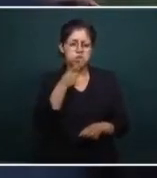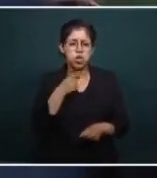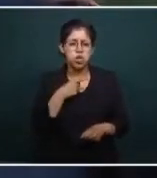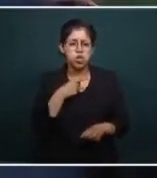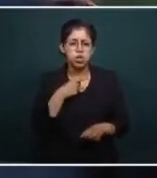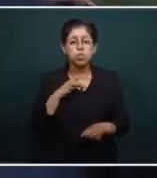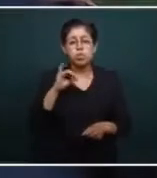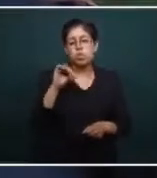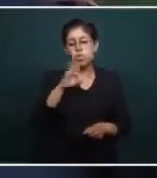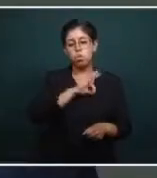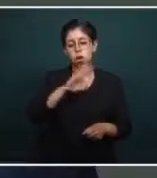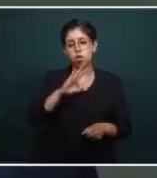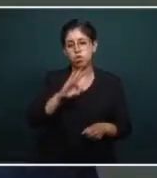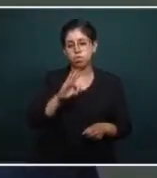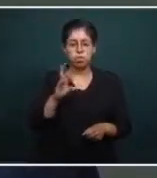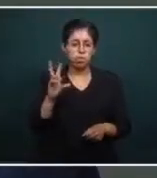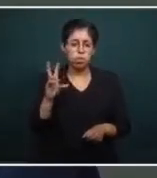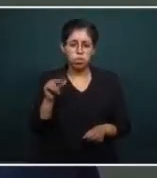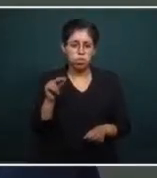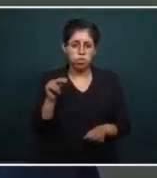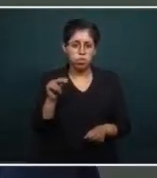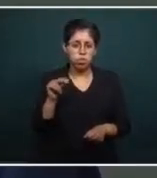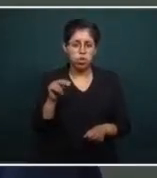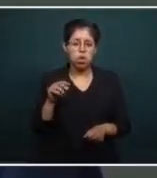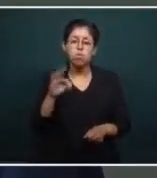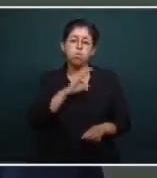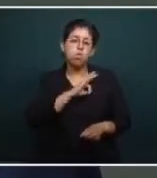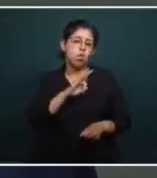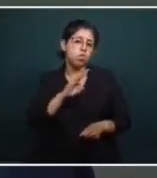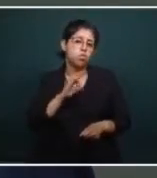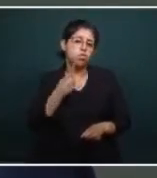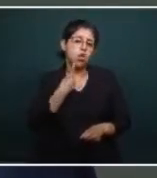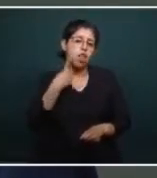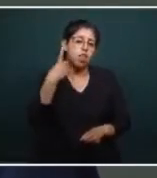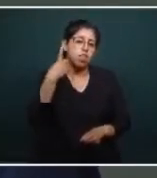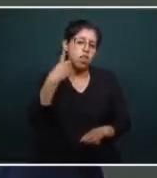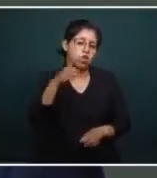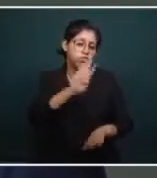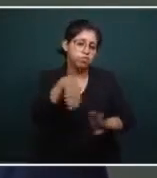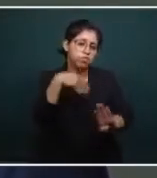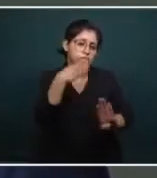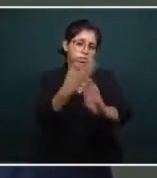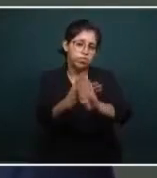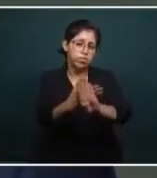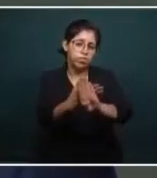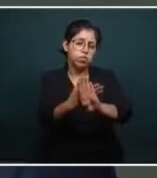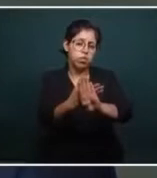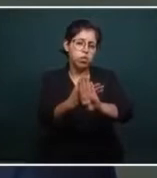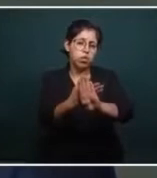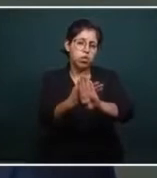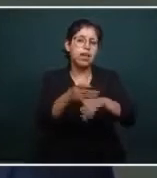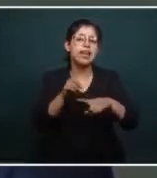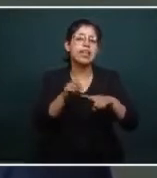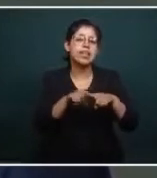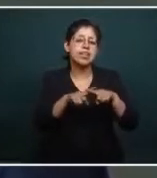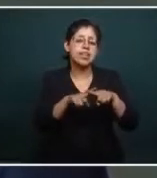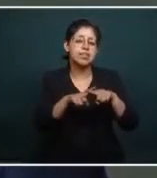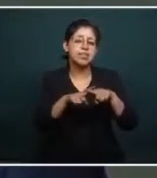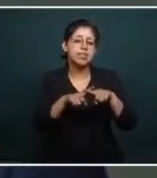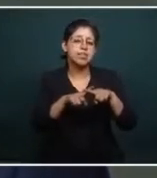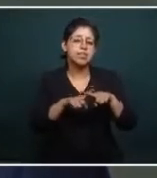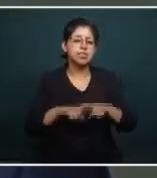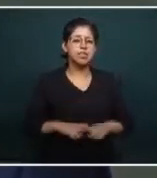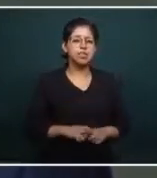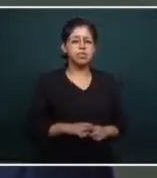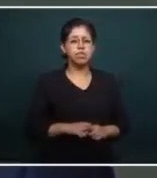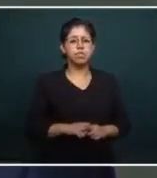procedente, If it is se va a presentar una denuncia necessary, he will present a complaint quien cometió against those that